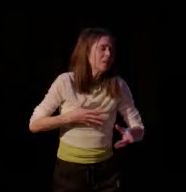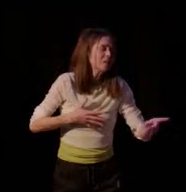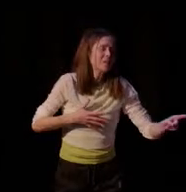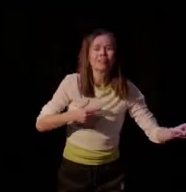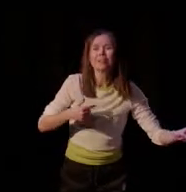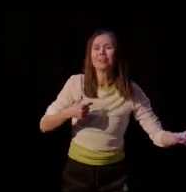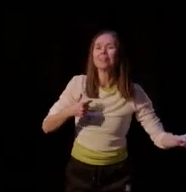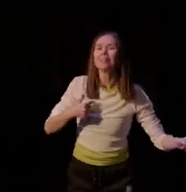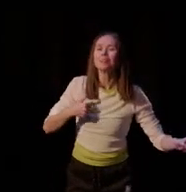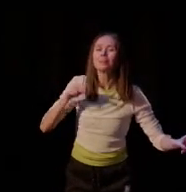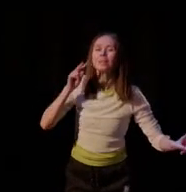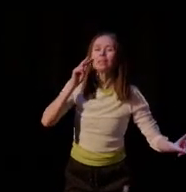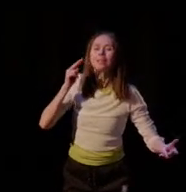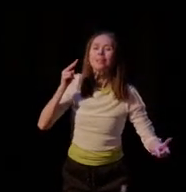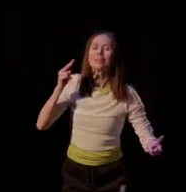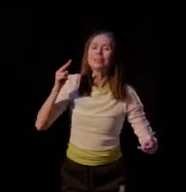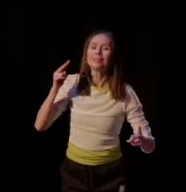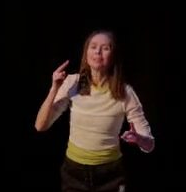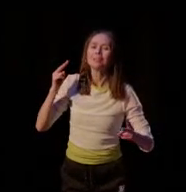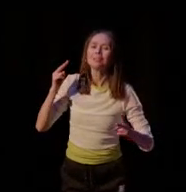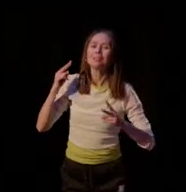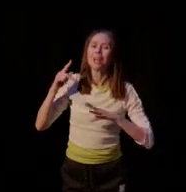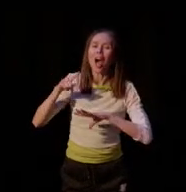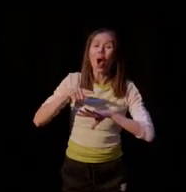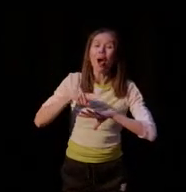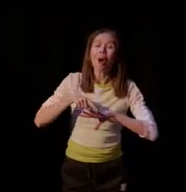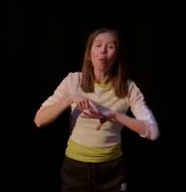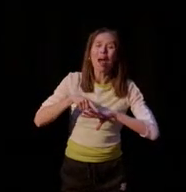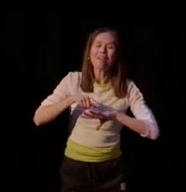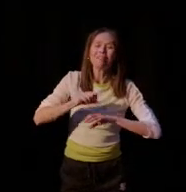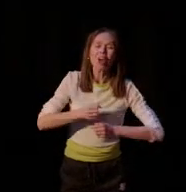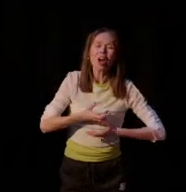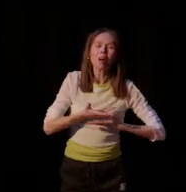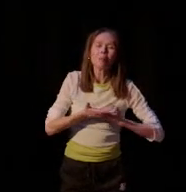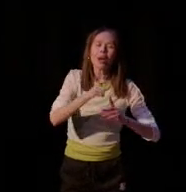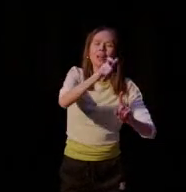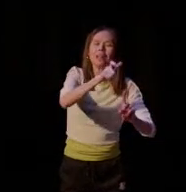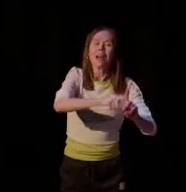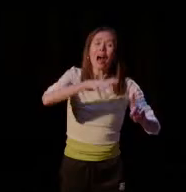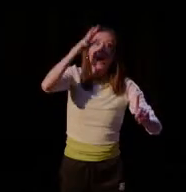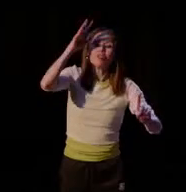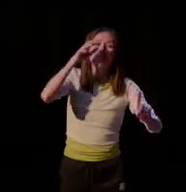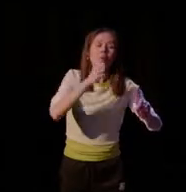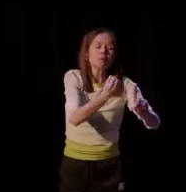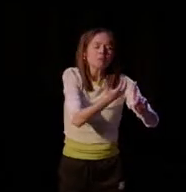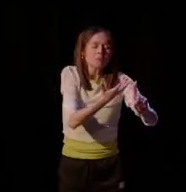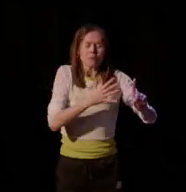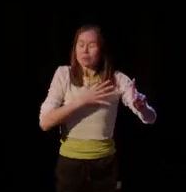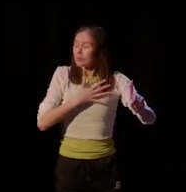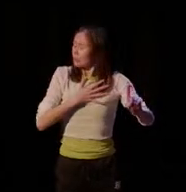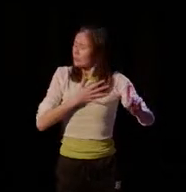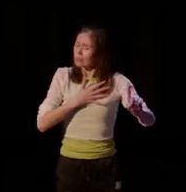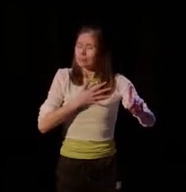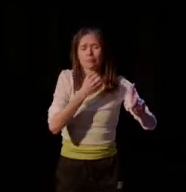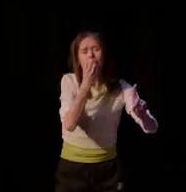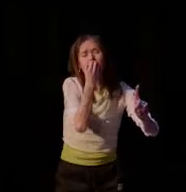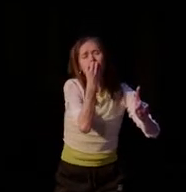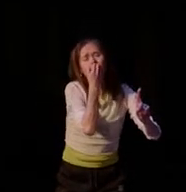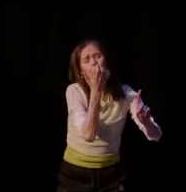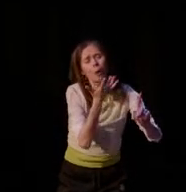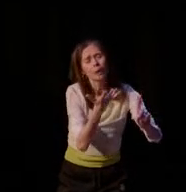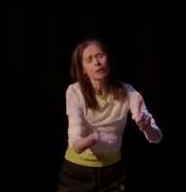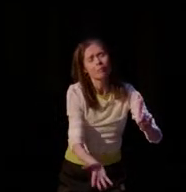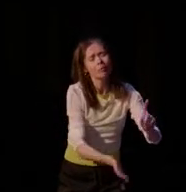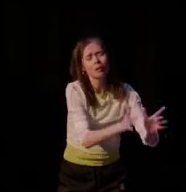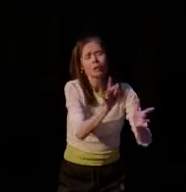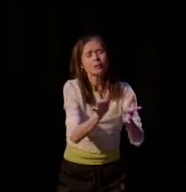virtues, I cannot forget the harm I've done her, and in doing so, the harm I did myself, which left my family childless